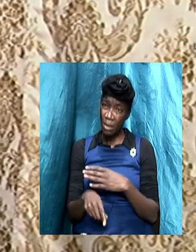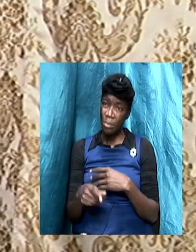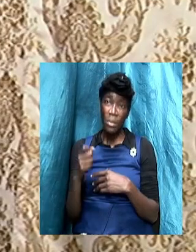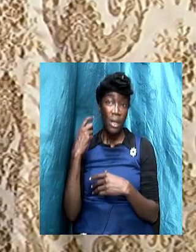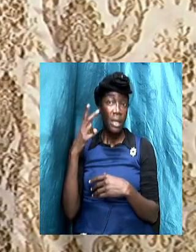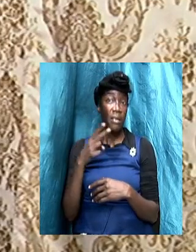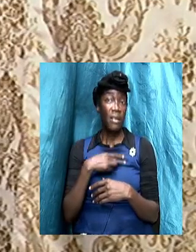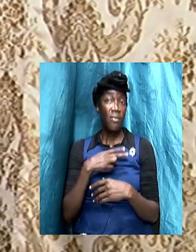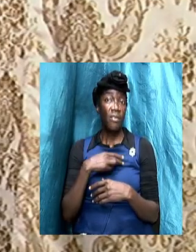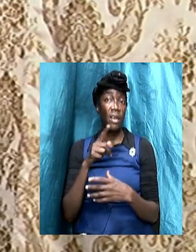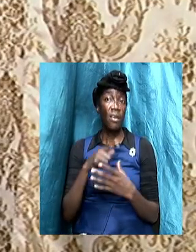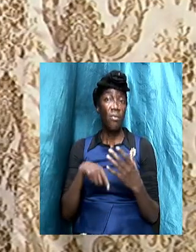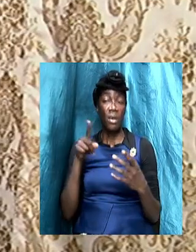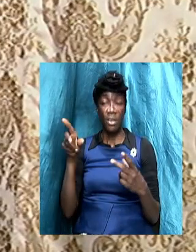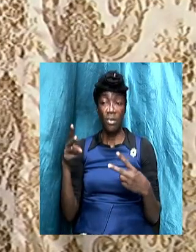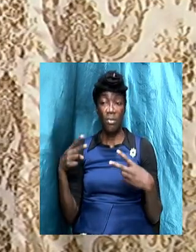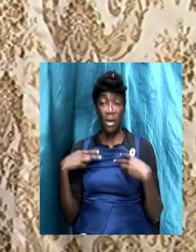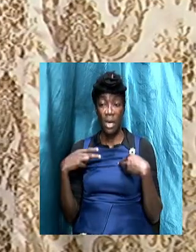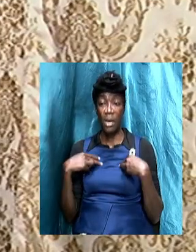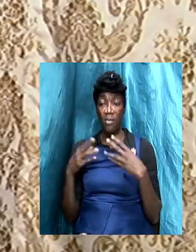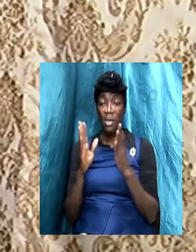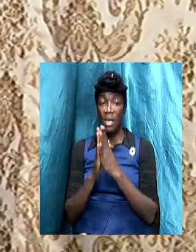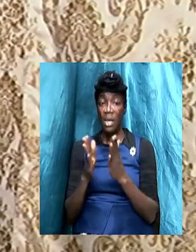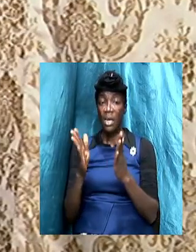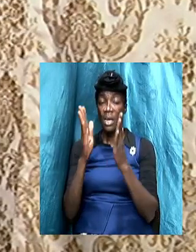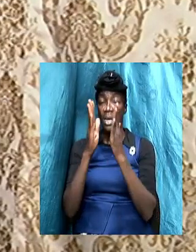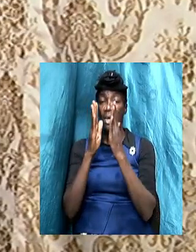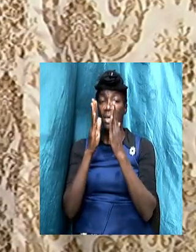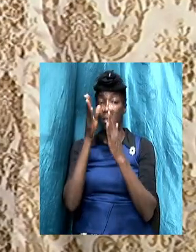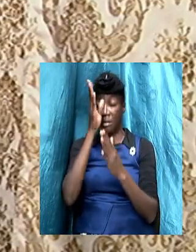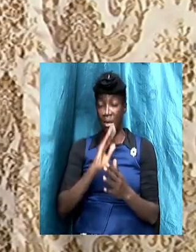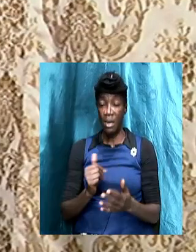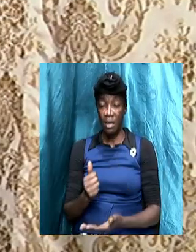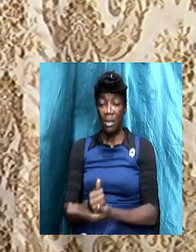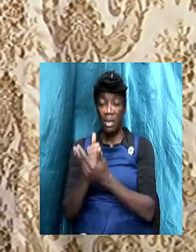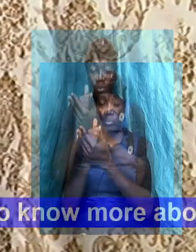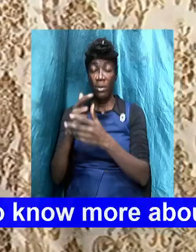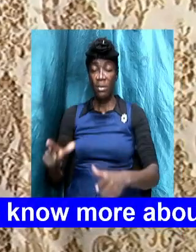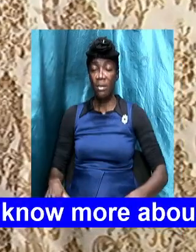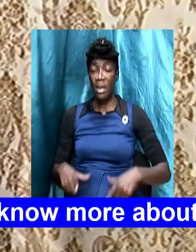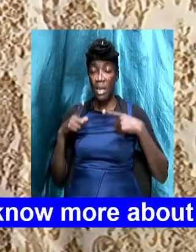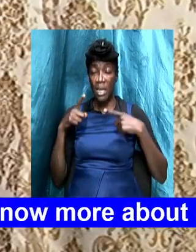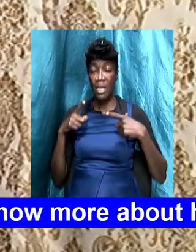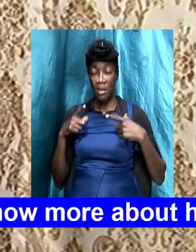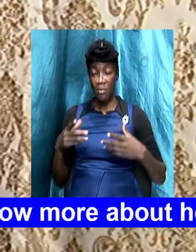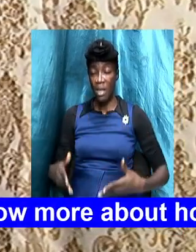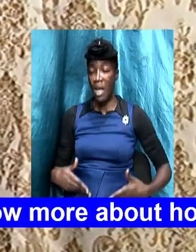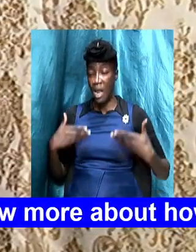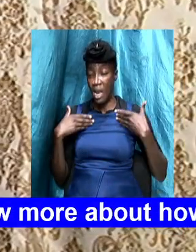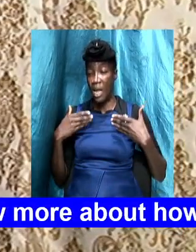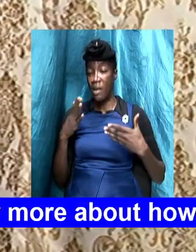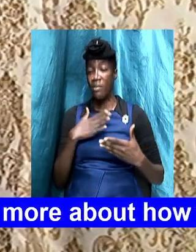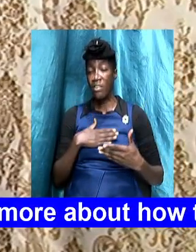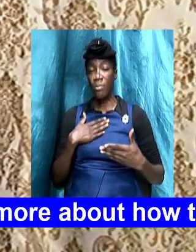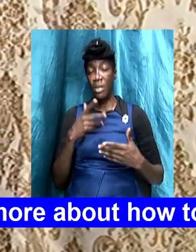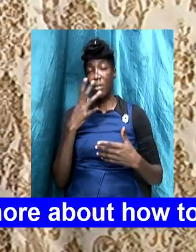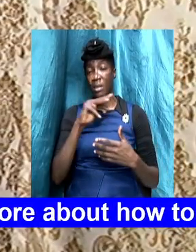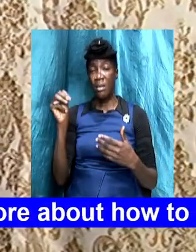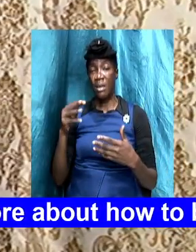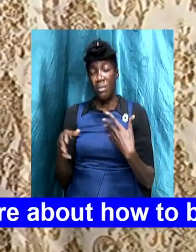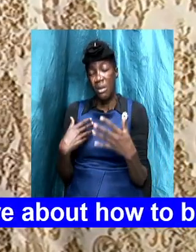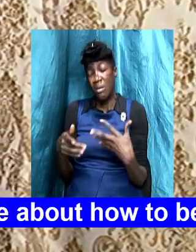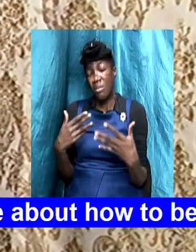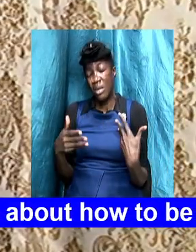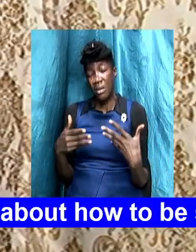value of what you have. And ask God to help us to live a life that is pleasing to him. It doesn't matter, as